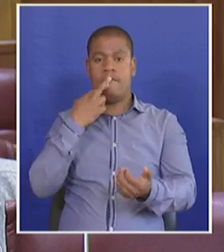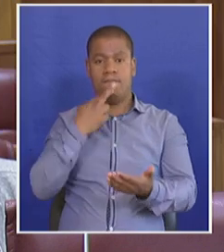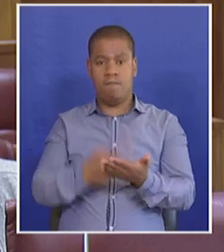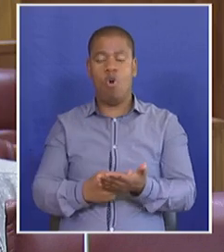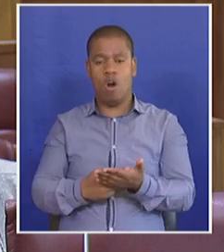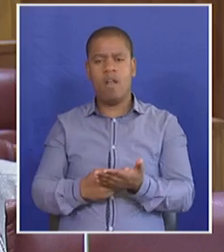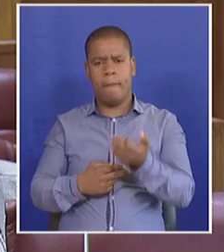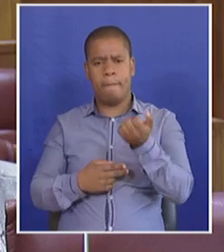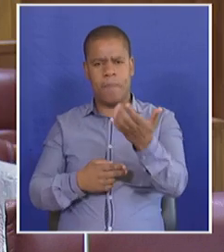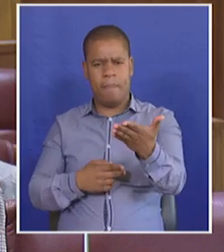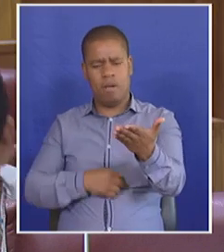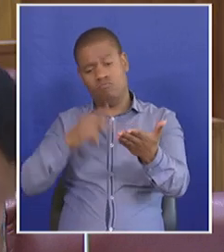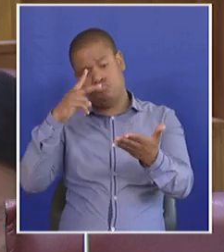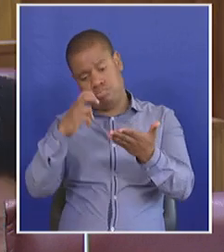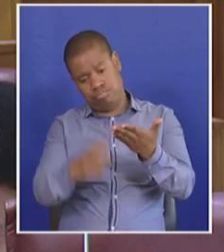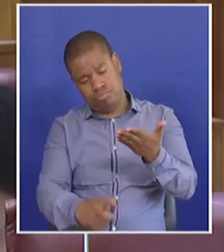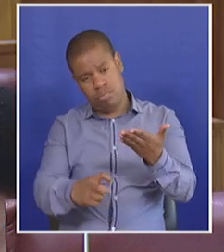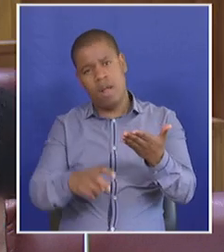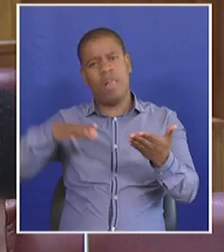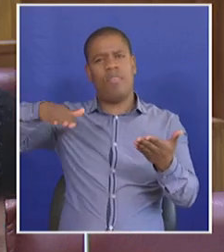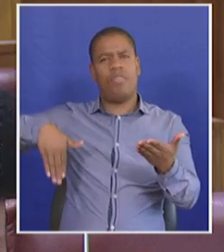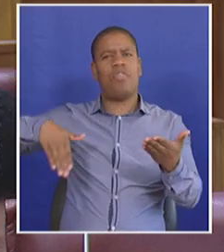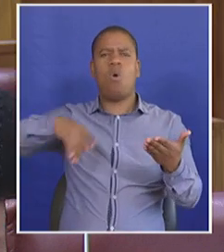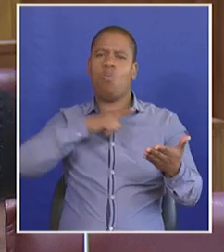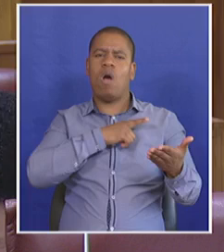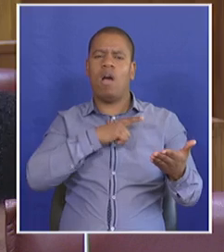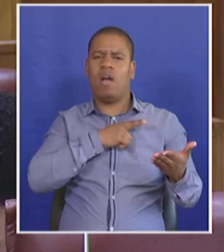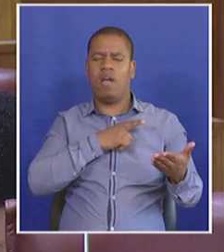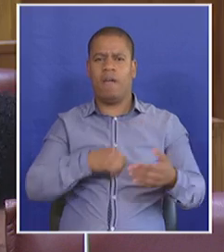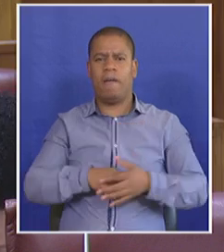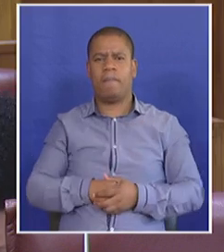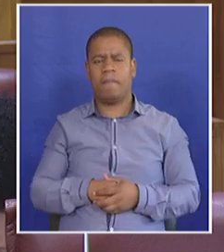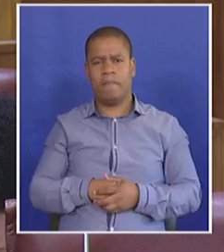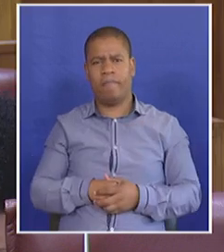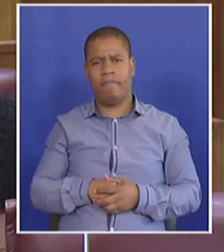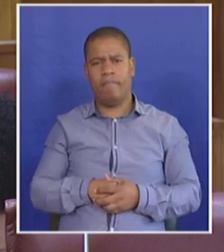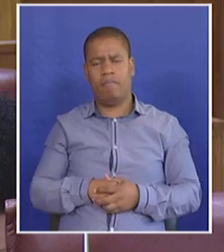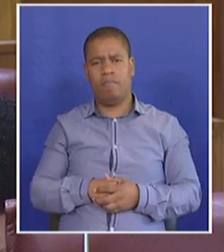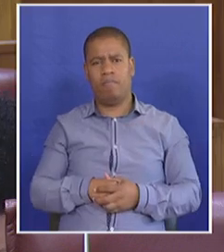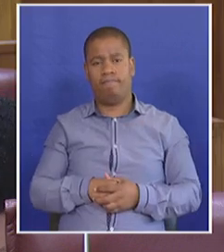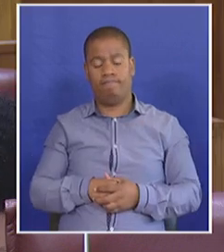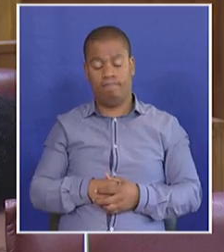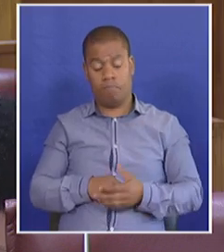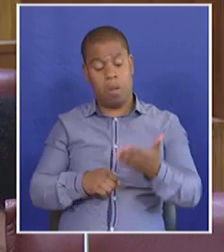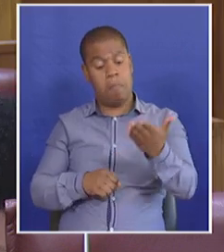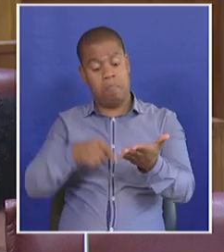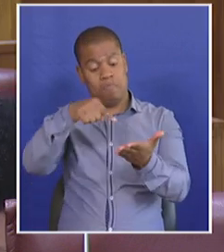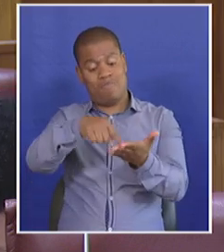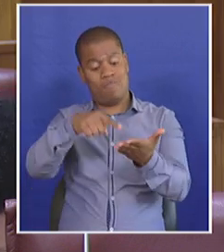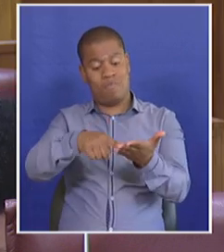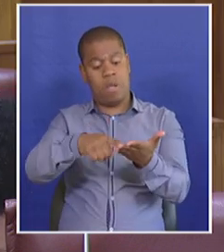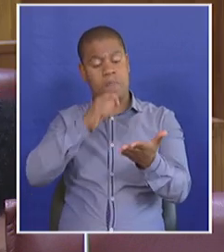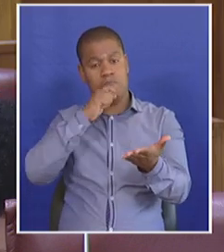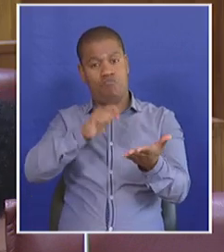been subjected to scrutiny because of it being factually incorrect,